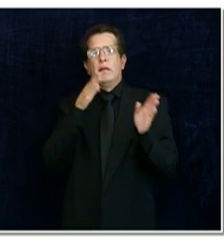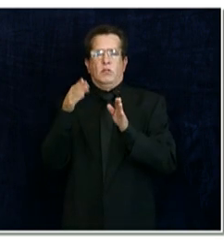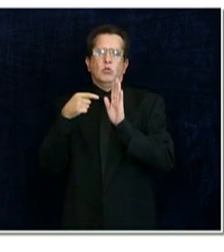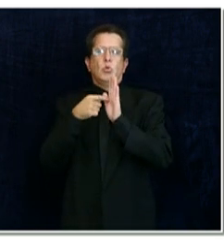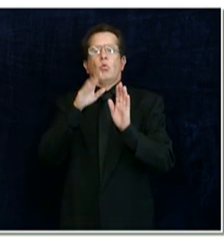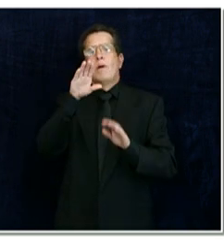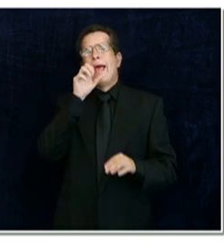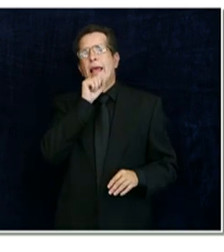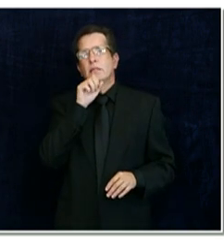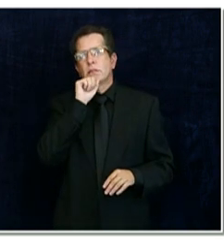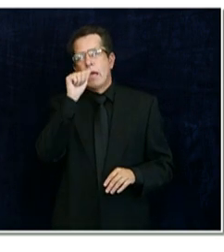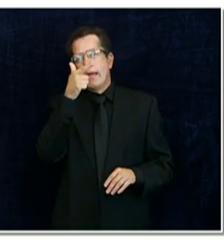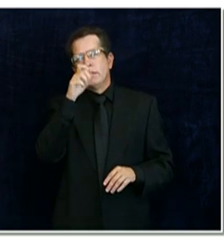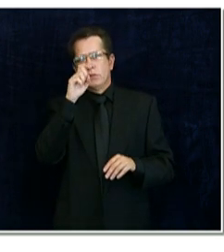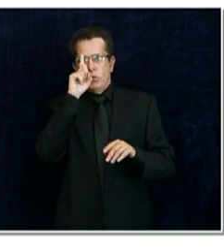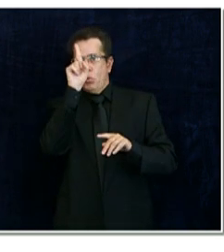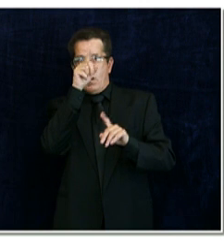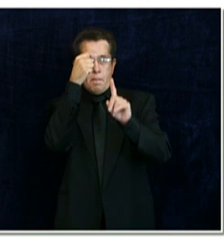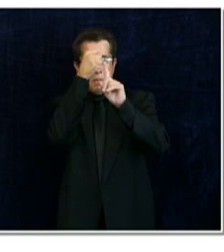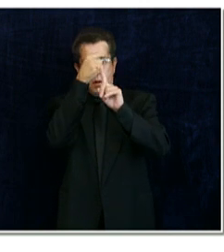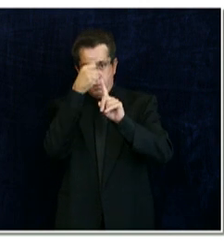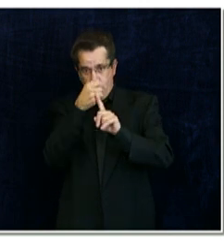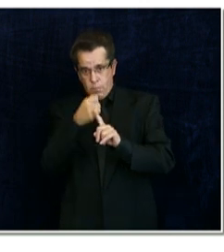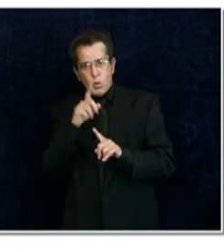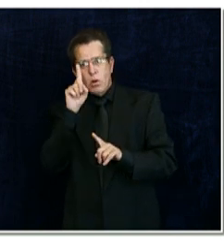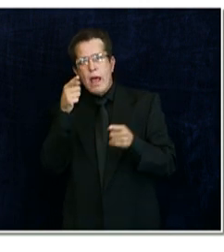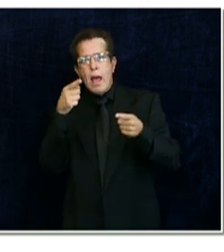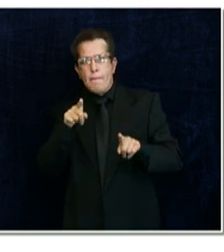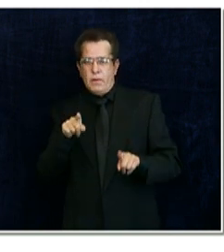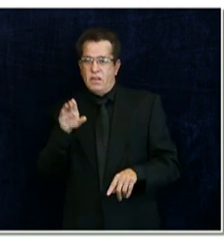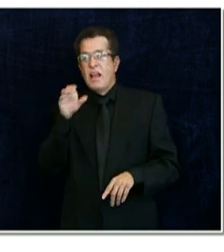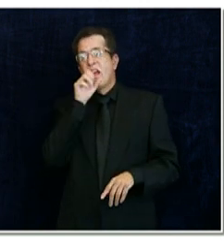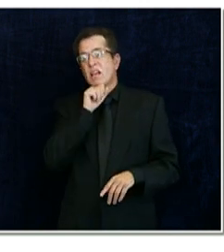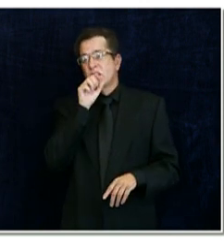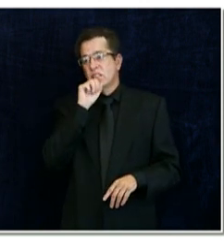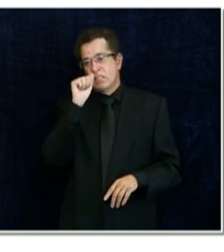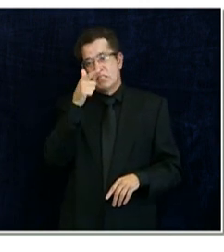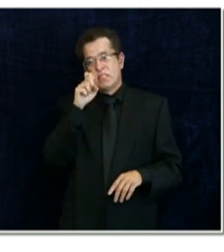age, these are our demographics for cases. Our age range